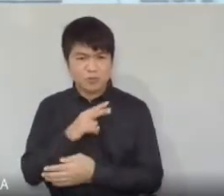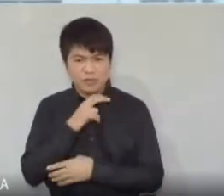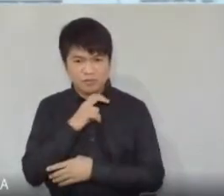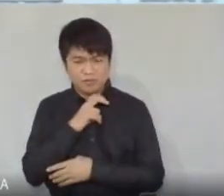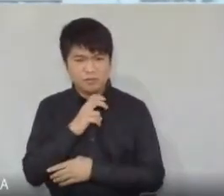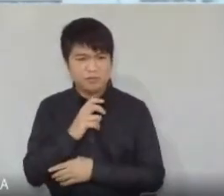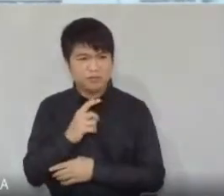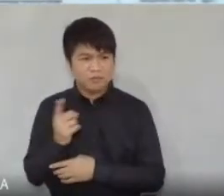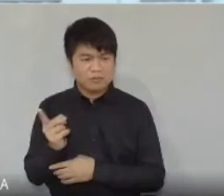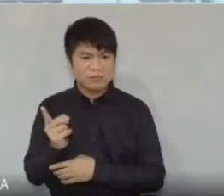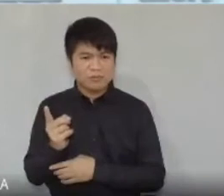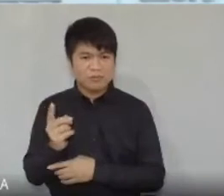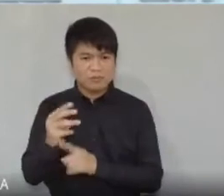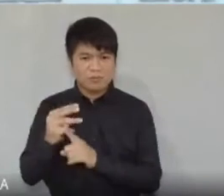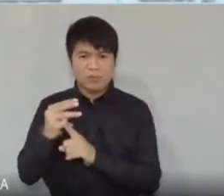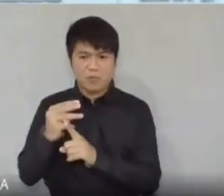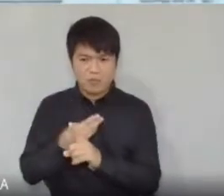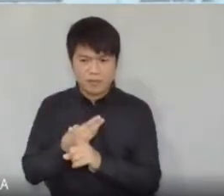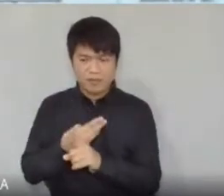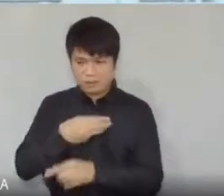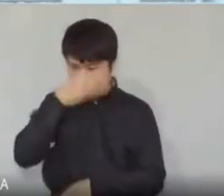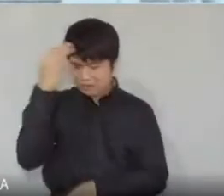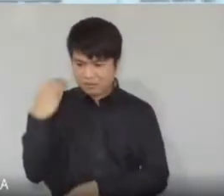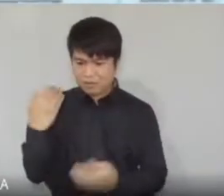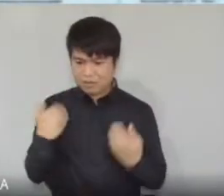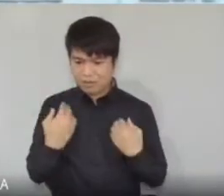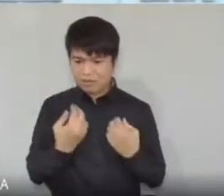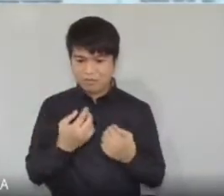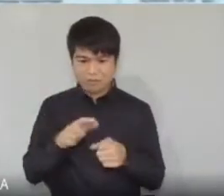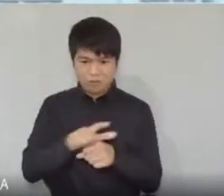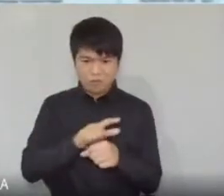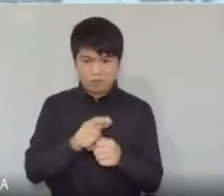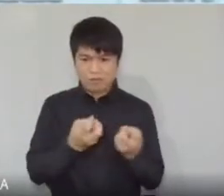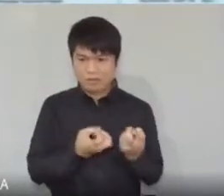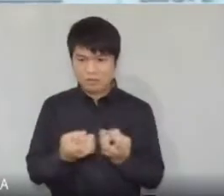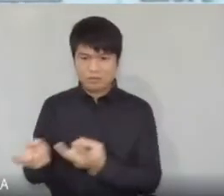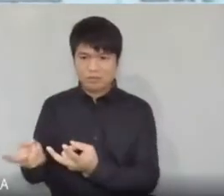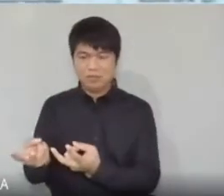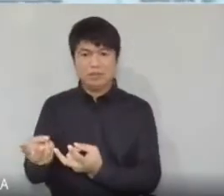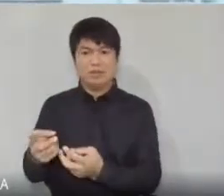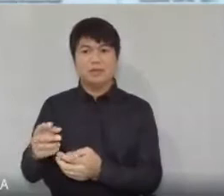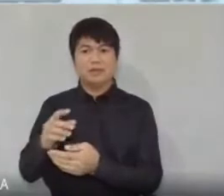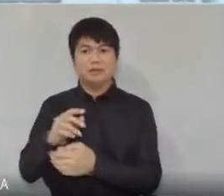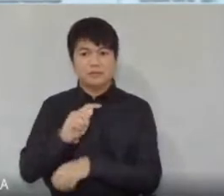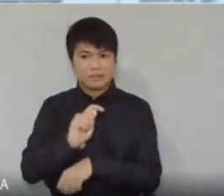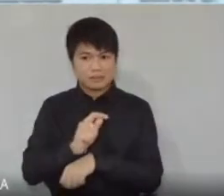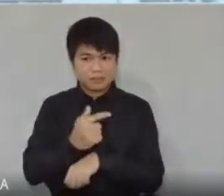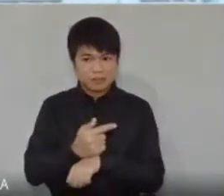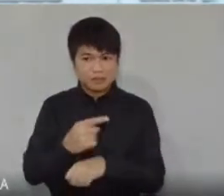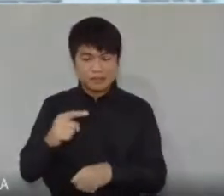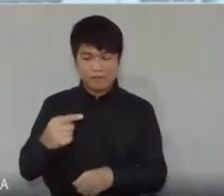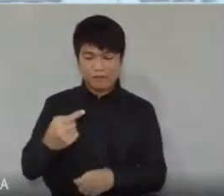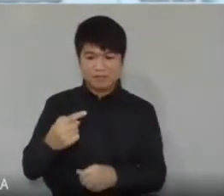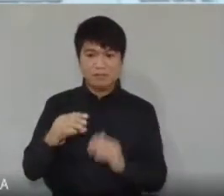So, what city headed by our Honorable Mayor Cantano has several meetings and planning